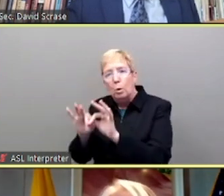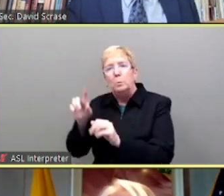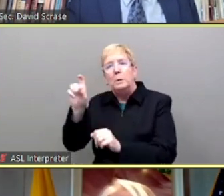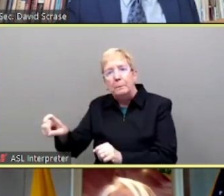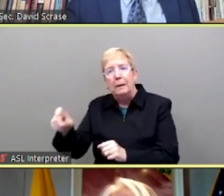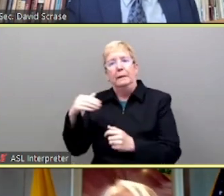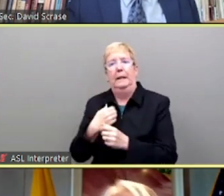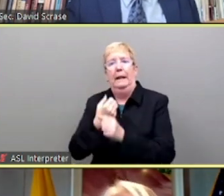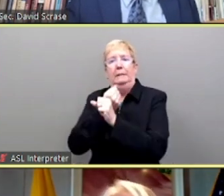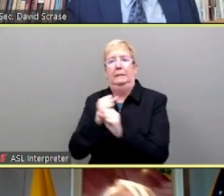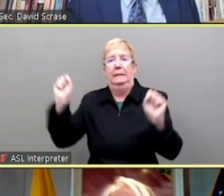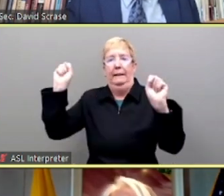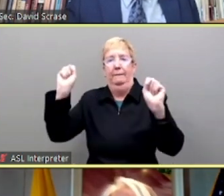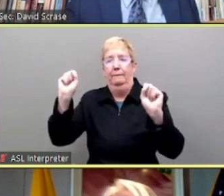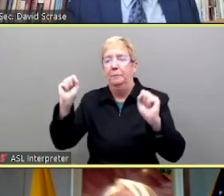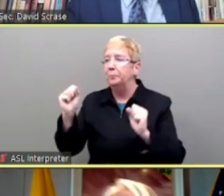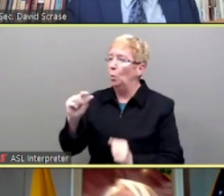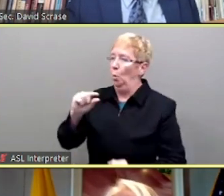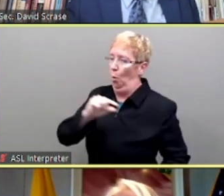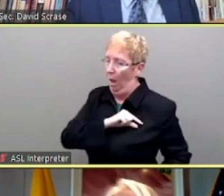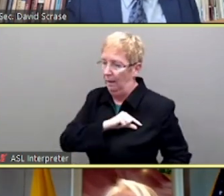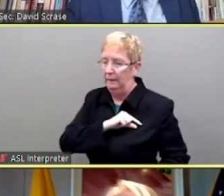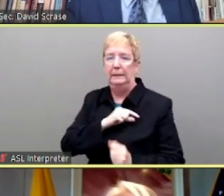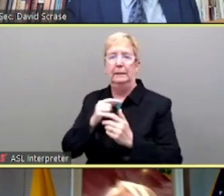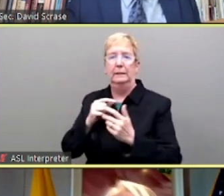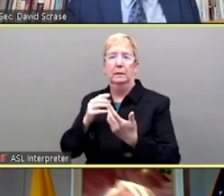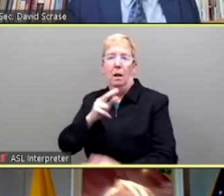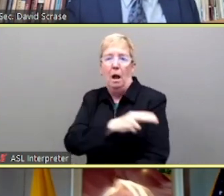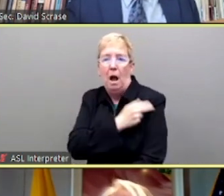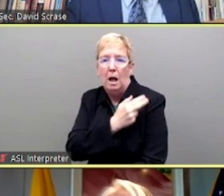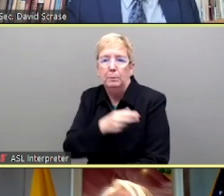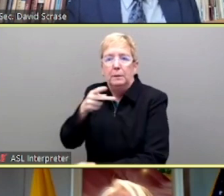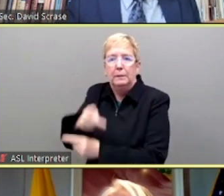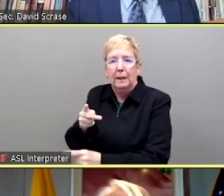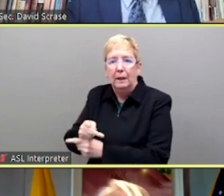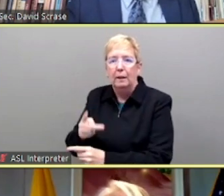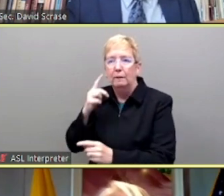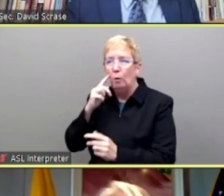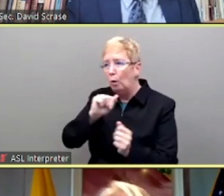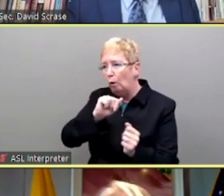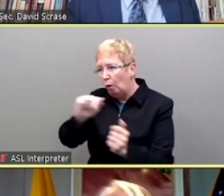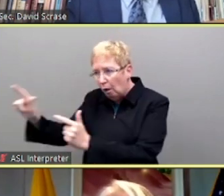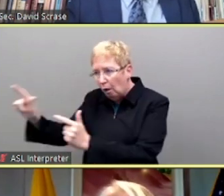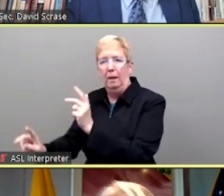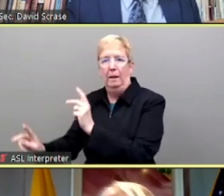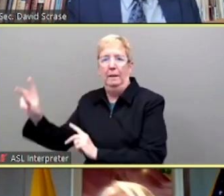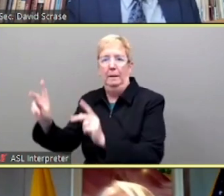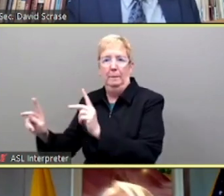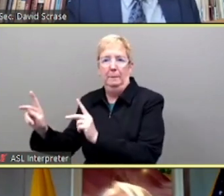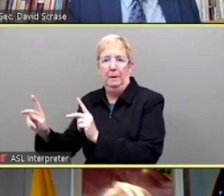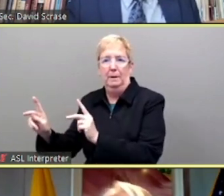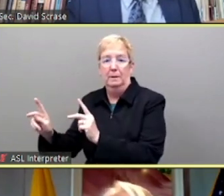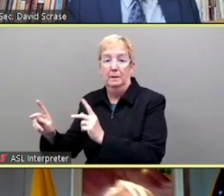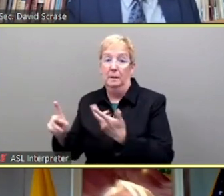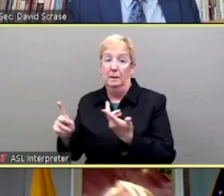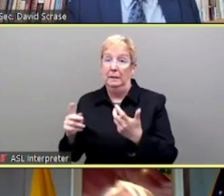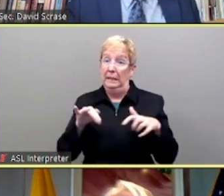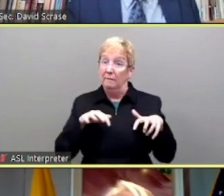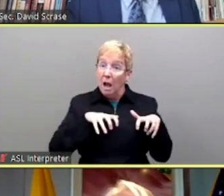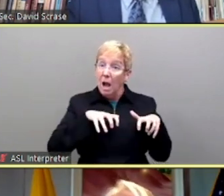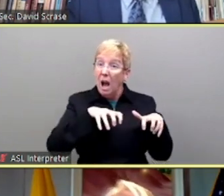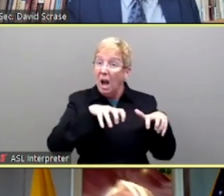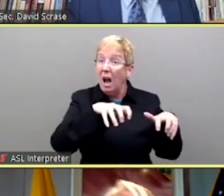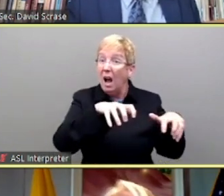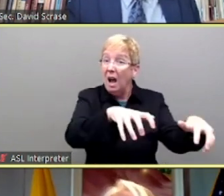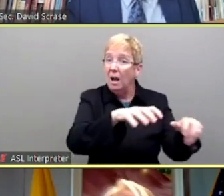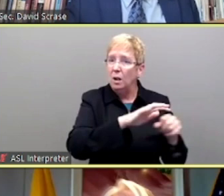safe, quality hospital care available for all of those patients. Getting vaccinated